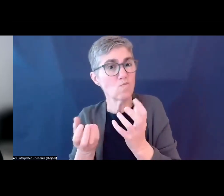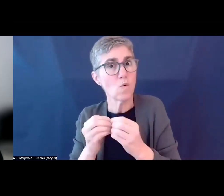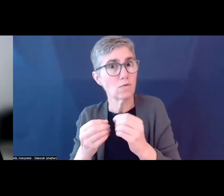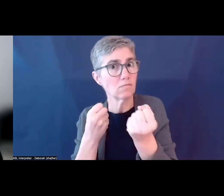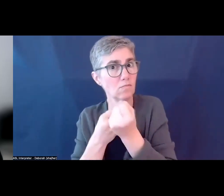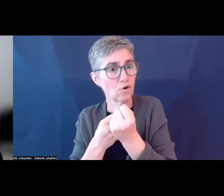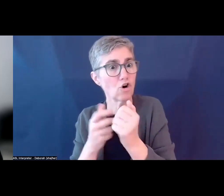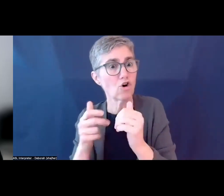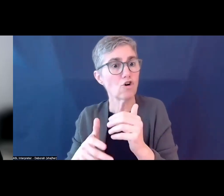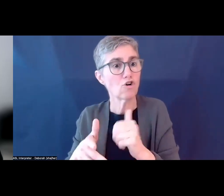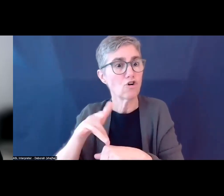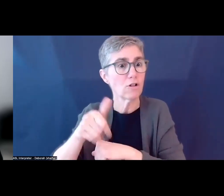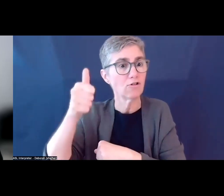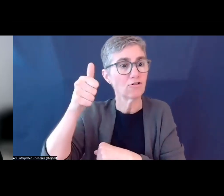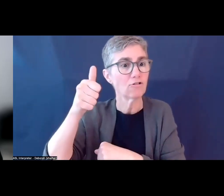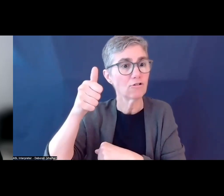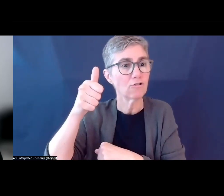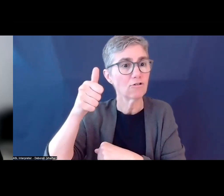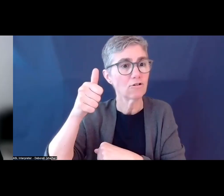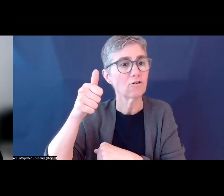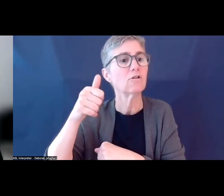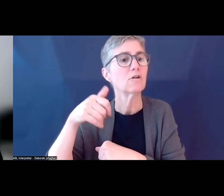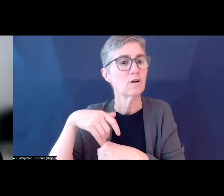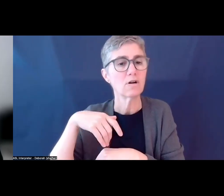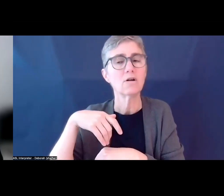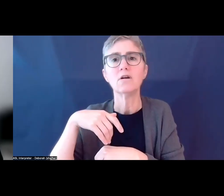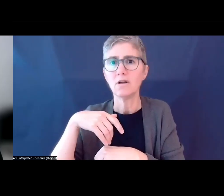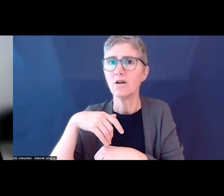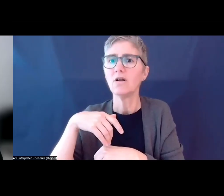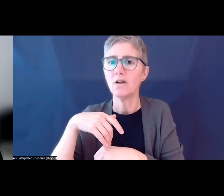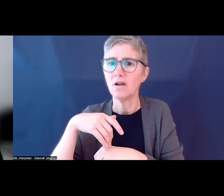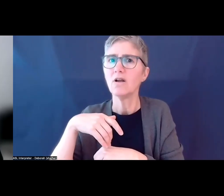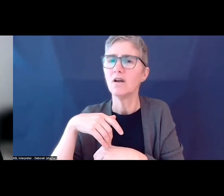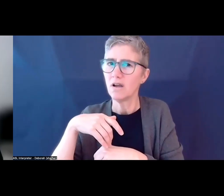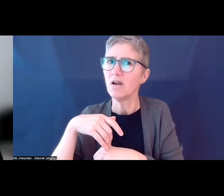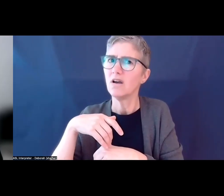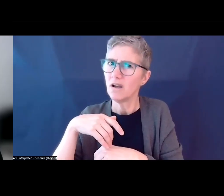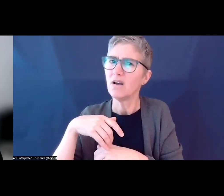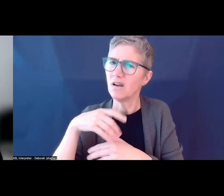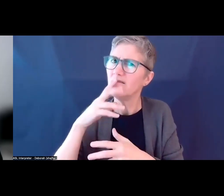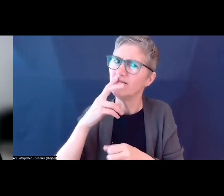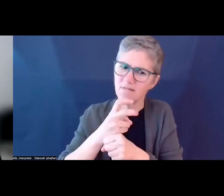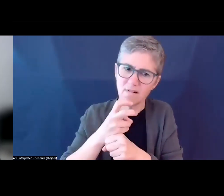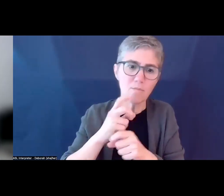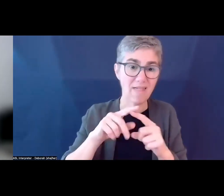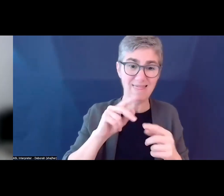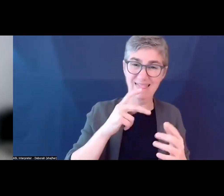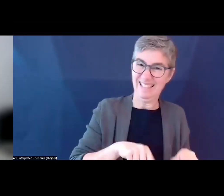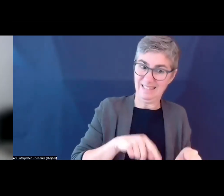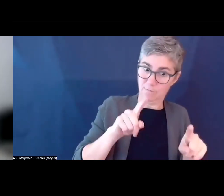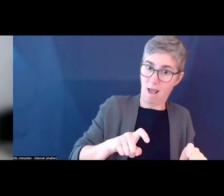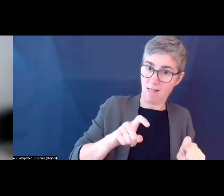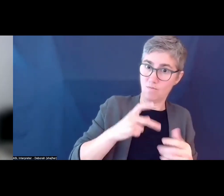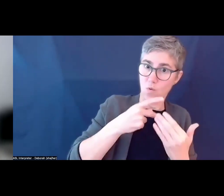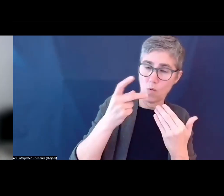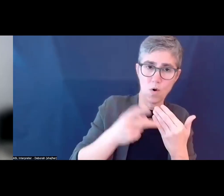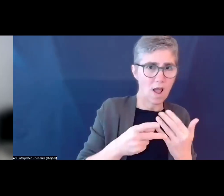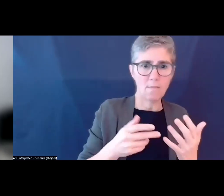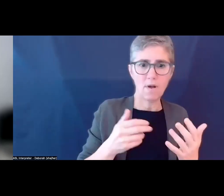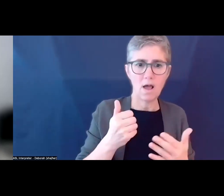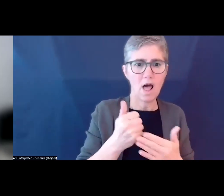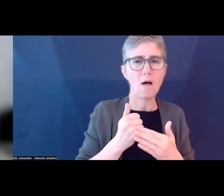the aggression started. In this pilot program, it helped us just work better, improve